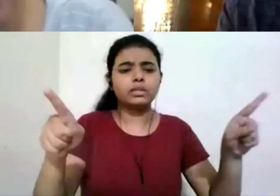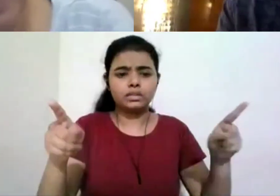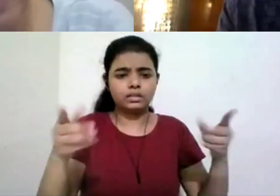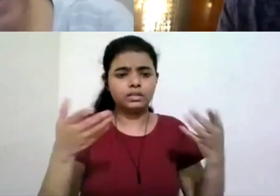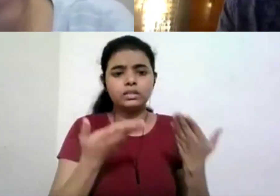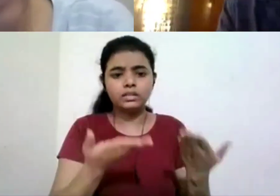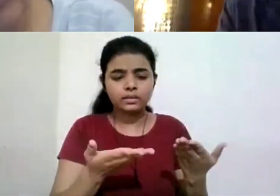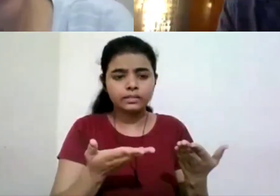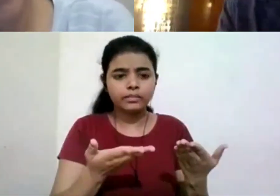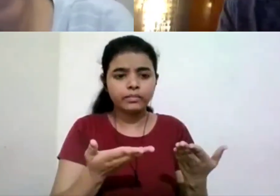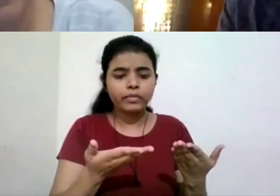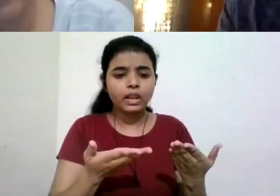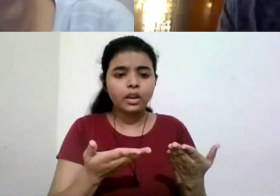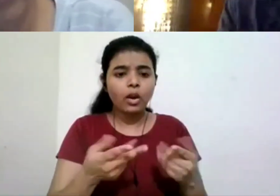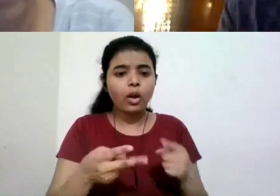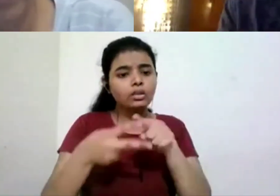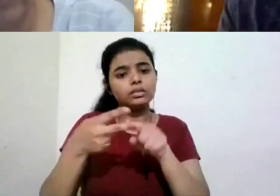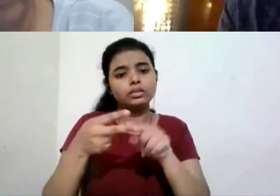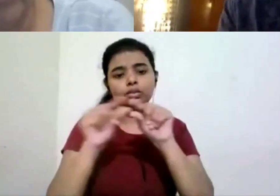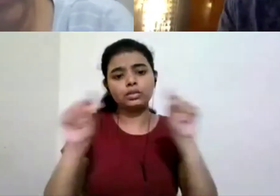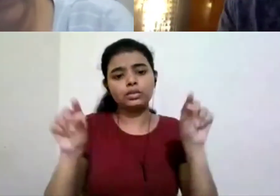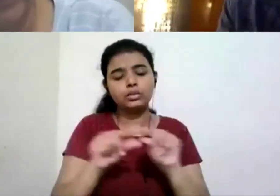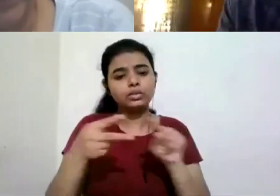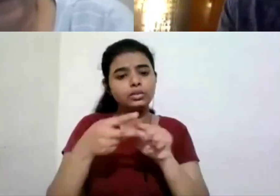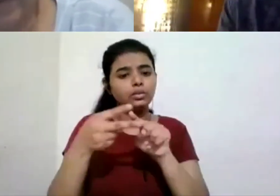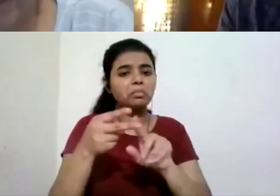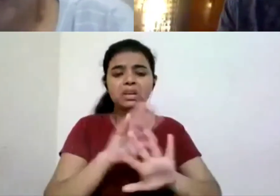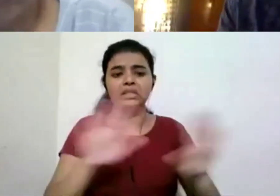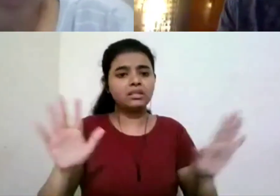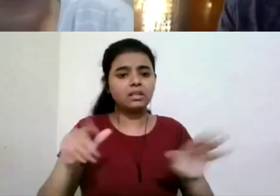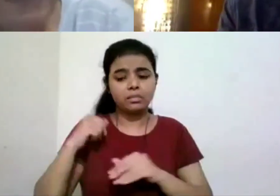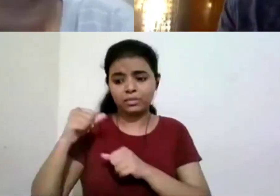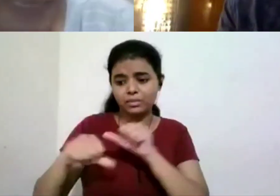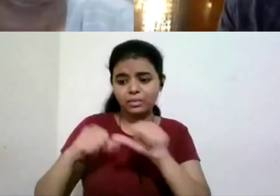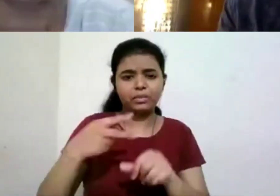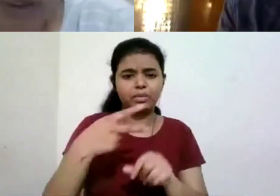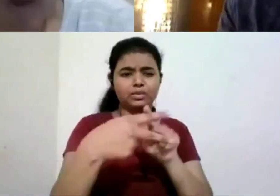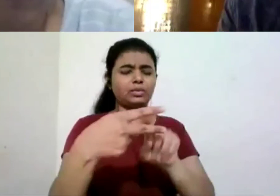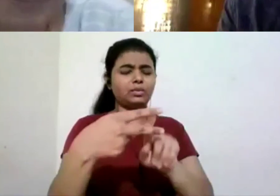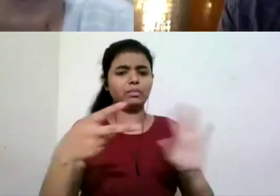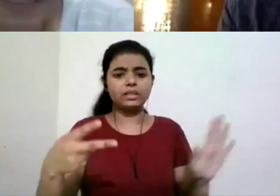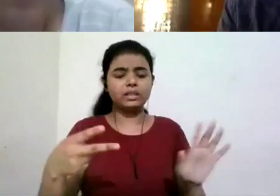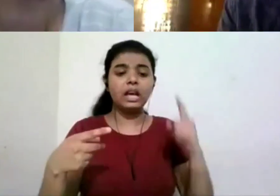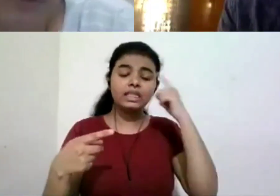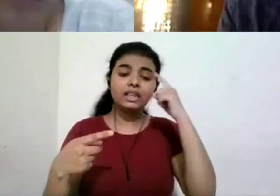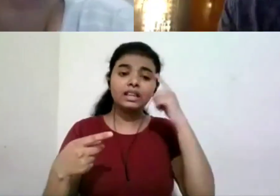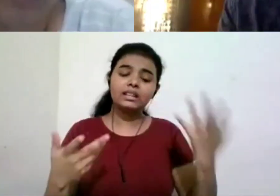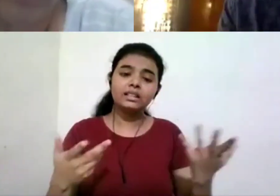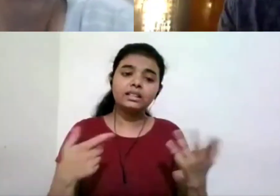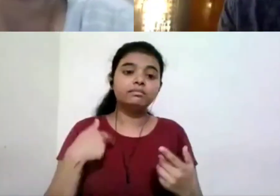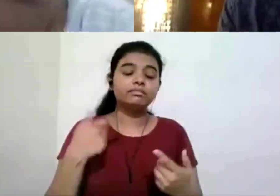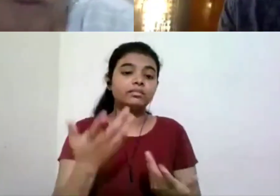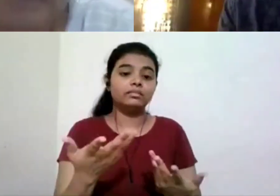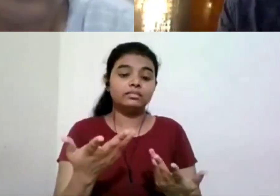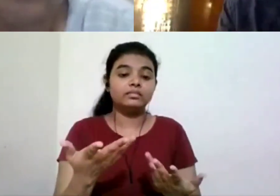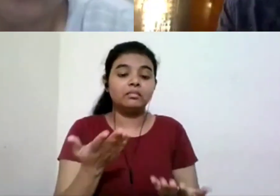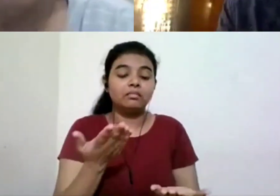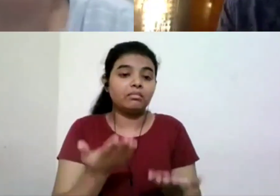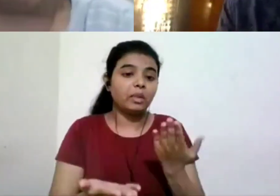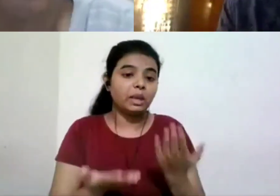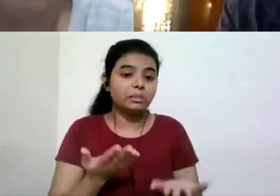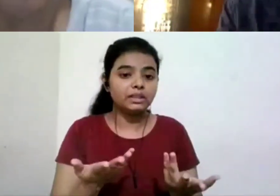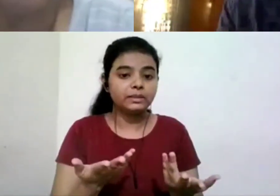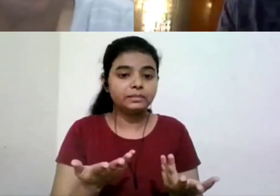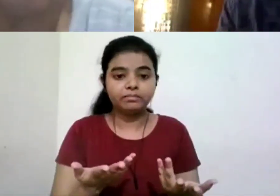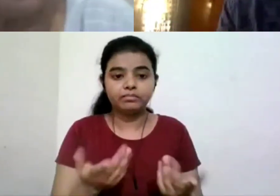declaration and gave these two lines for the convention. The only thing I can think of, and this is just for you to, I mean, of course, it could